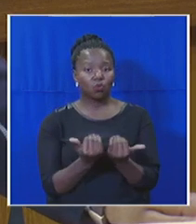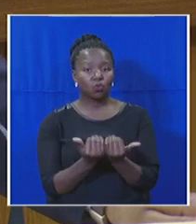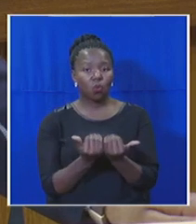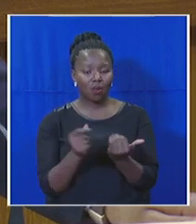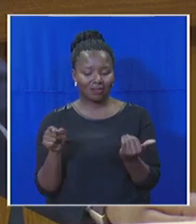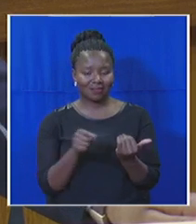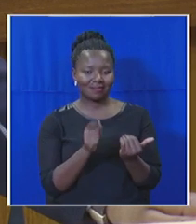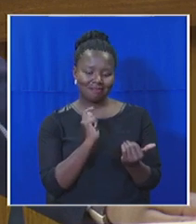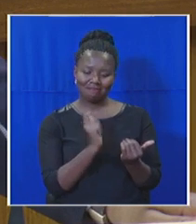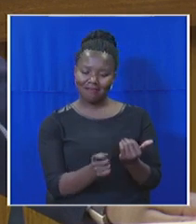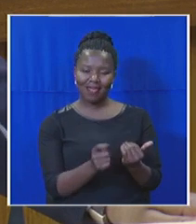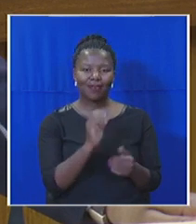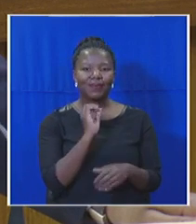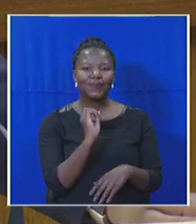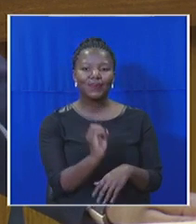schools that are